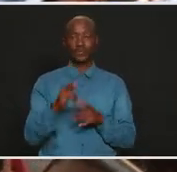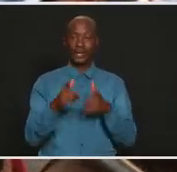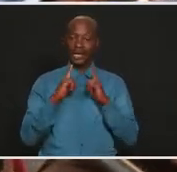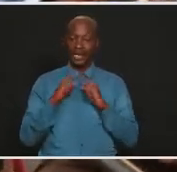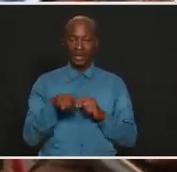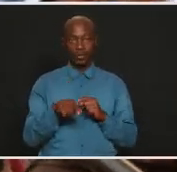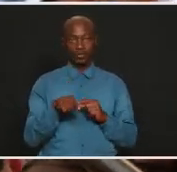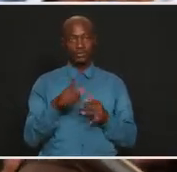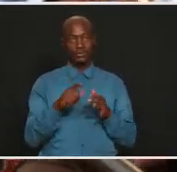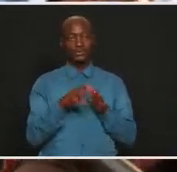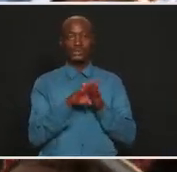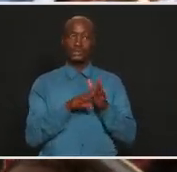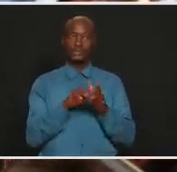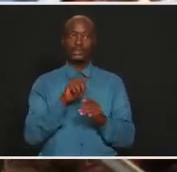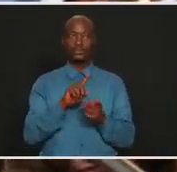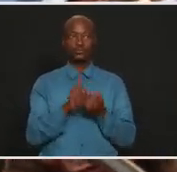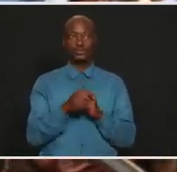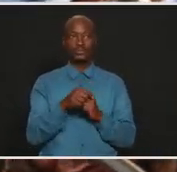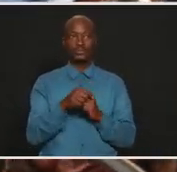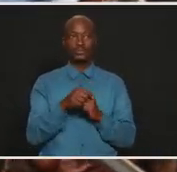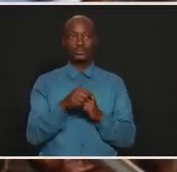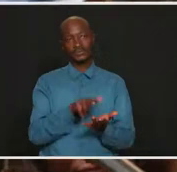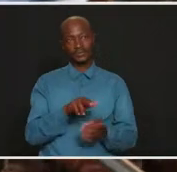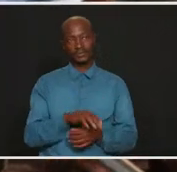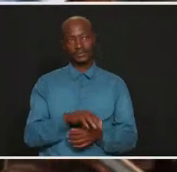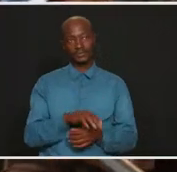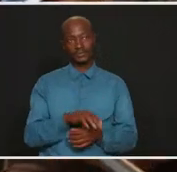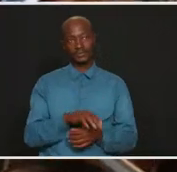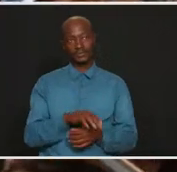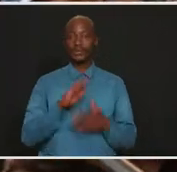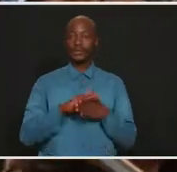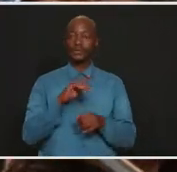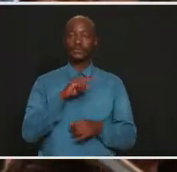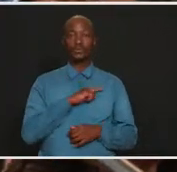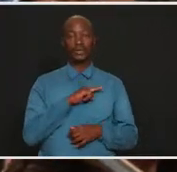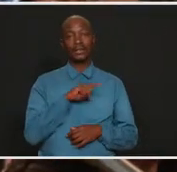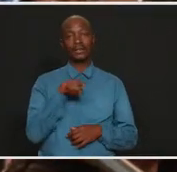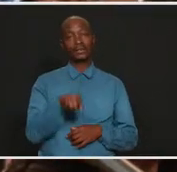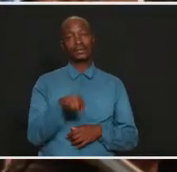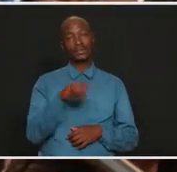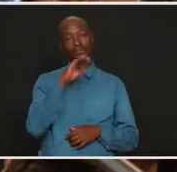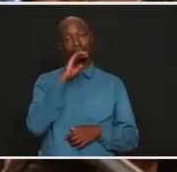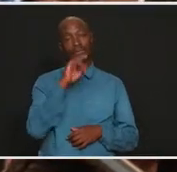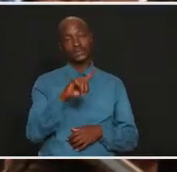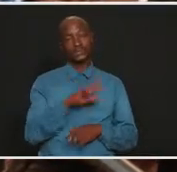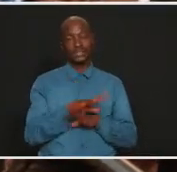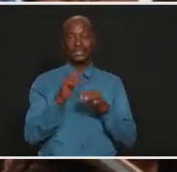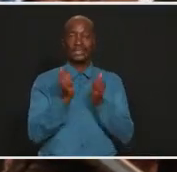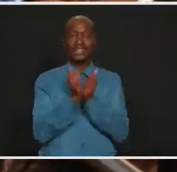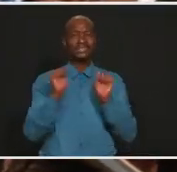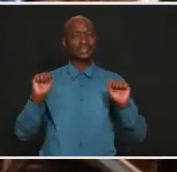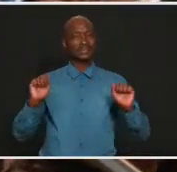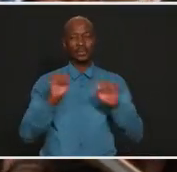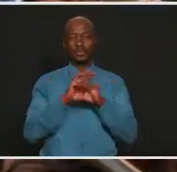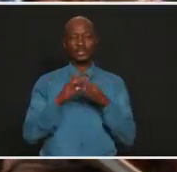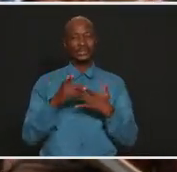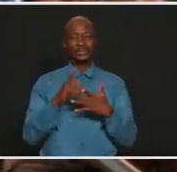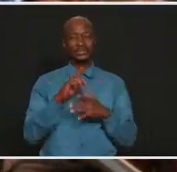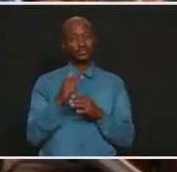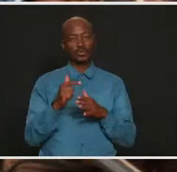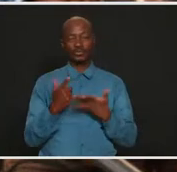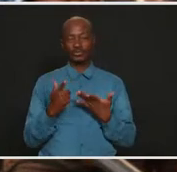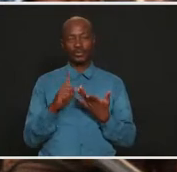bill to be passed because that would mean that democracy will no longer be a Cornerstone